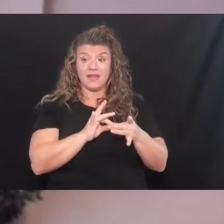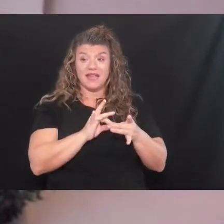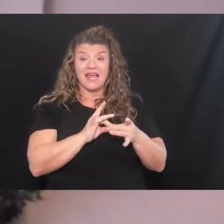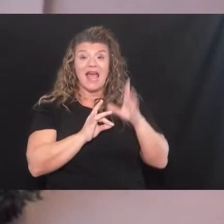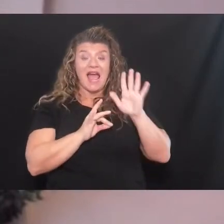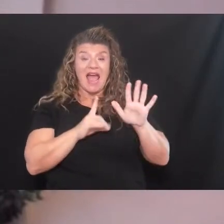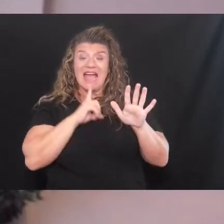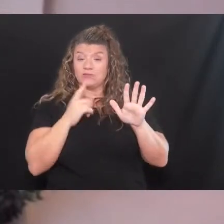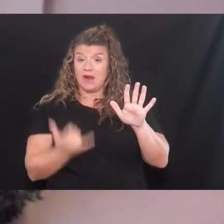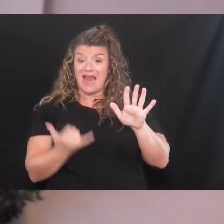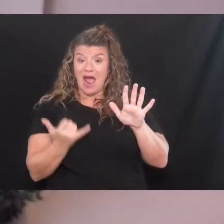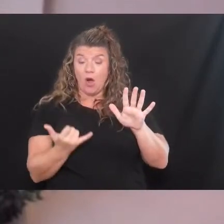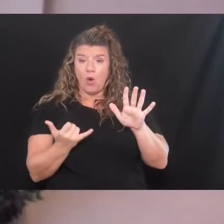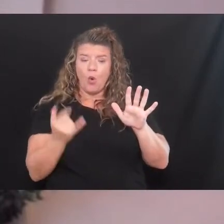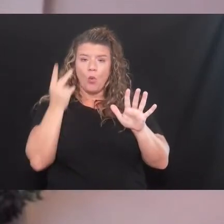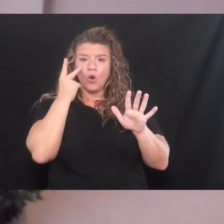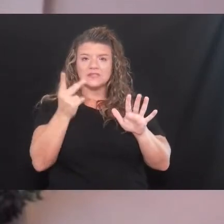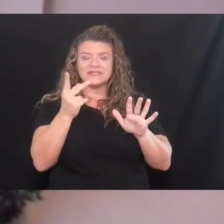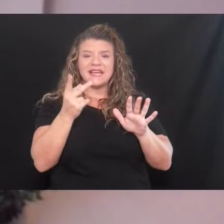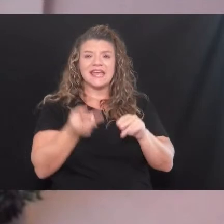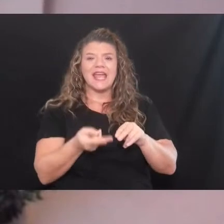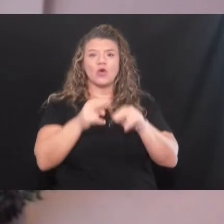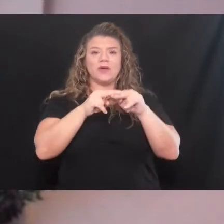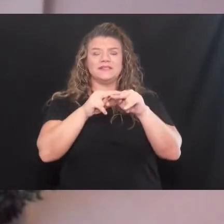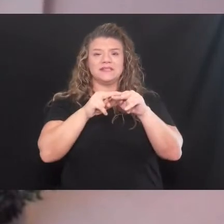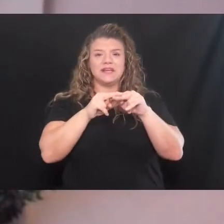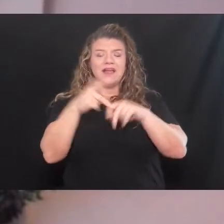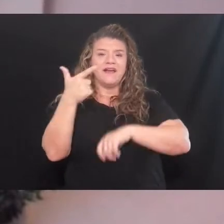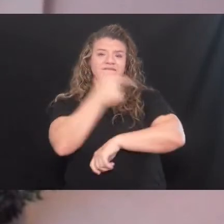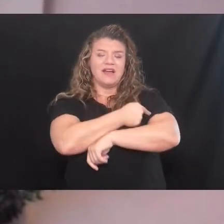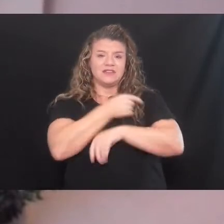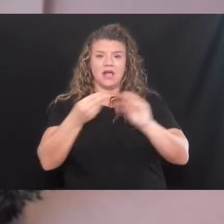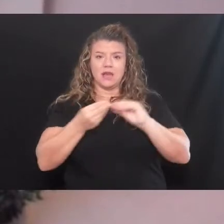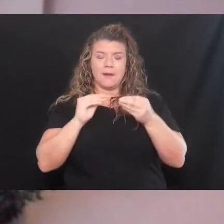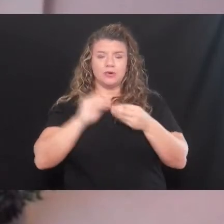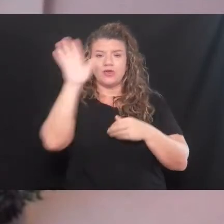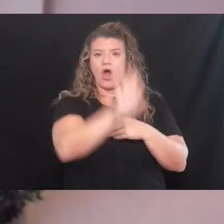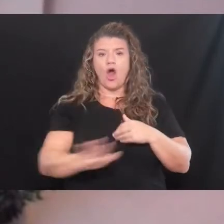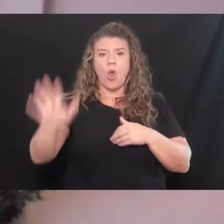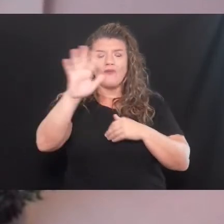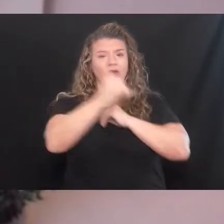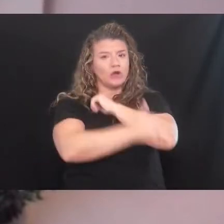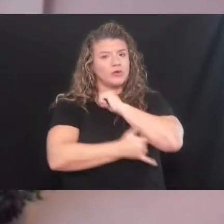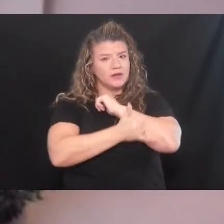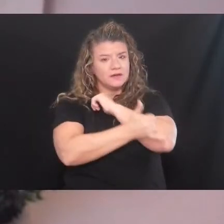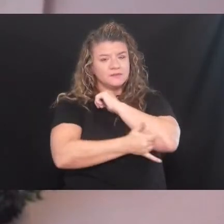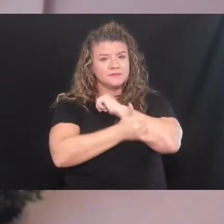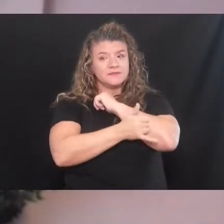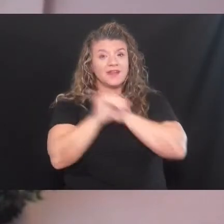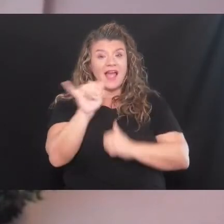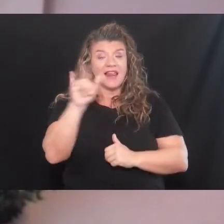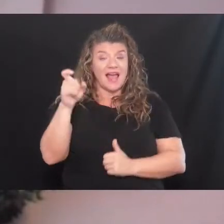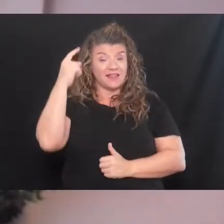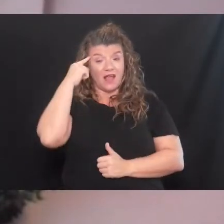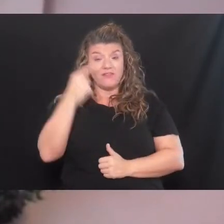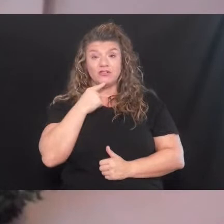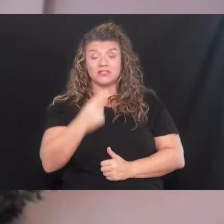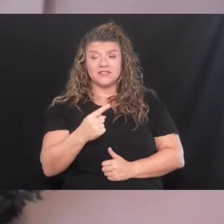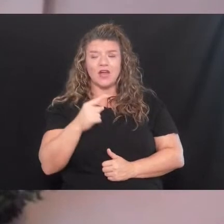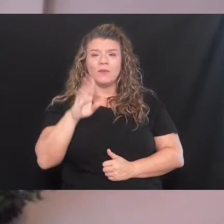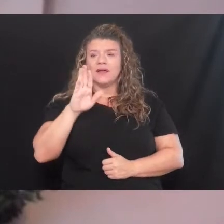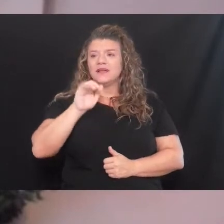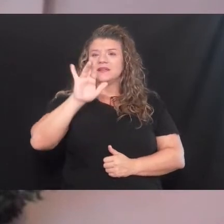this time, we are seeing increases in vaccination rates around the country. And as the governor said, with the baby